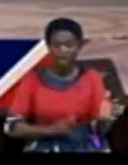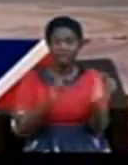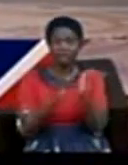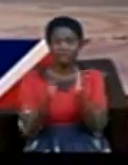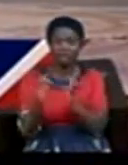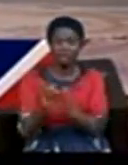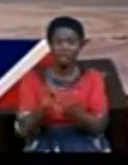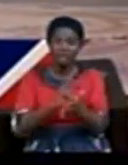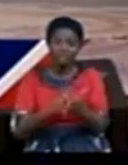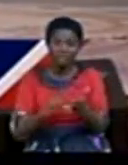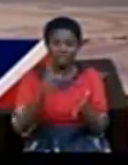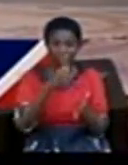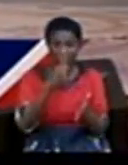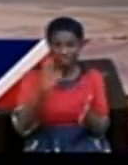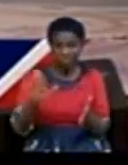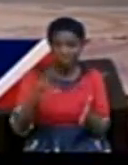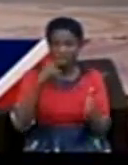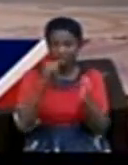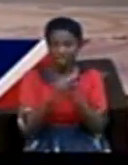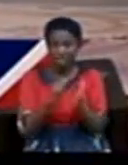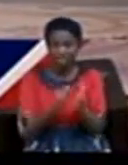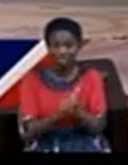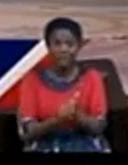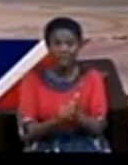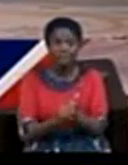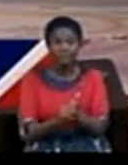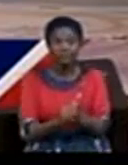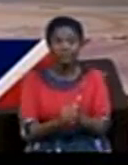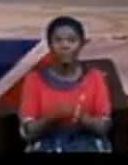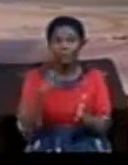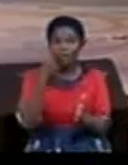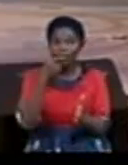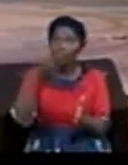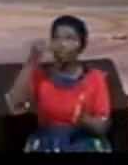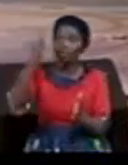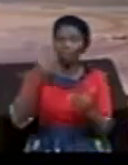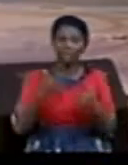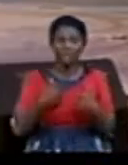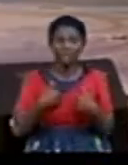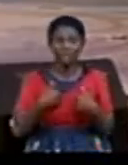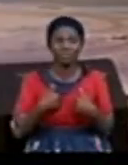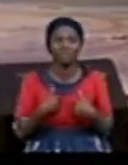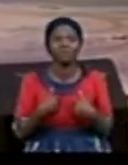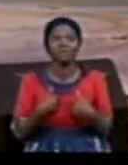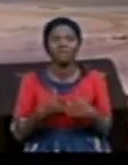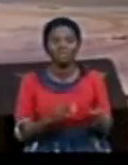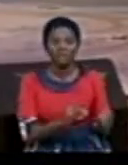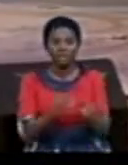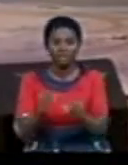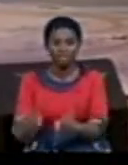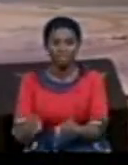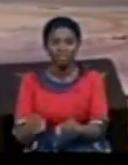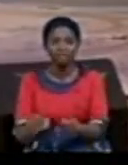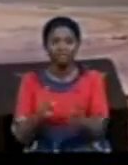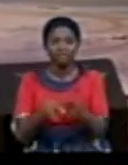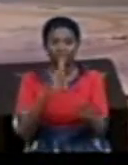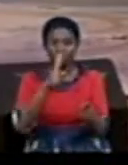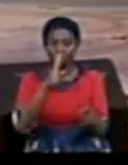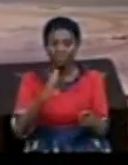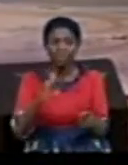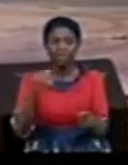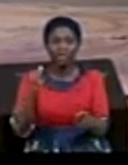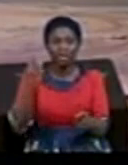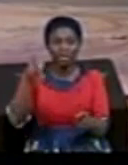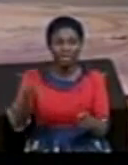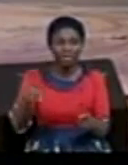25, it says, whom God has set forth to be a propitiation through faith in his blood,